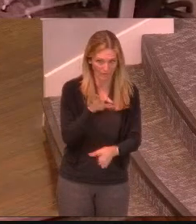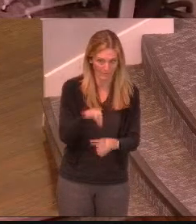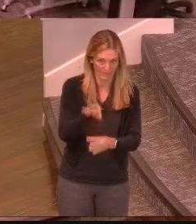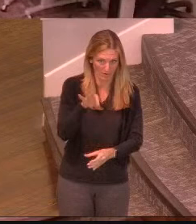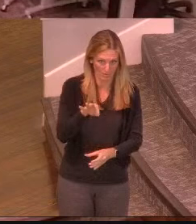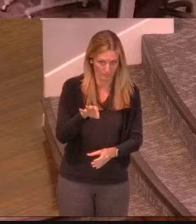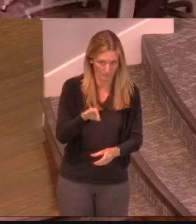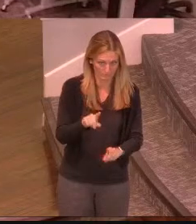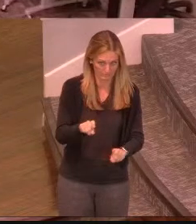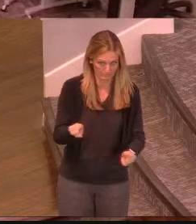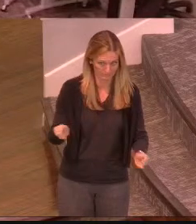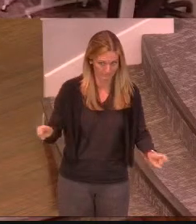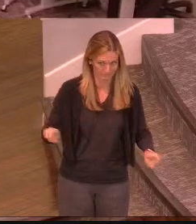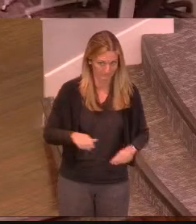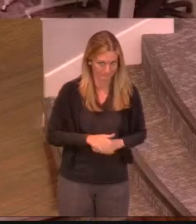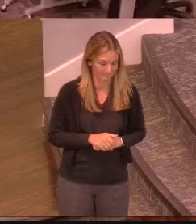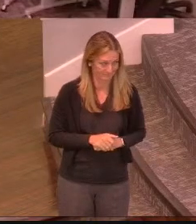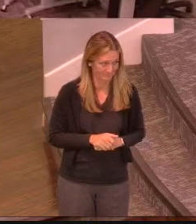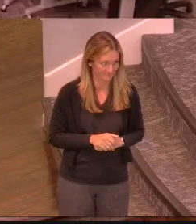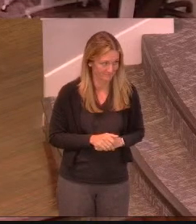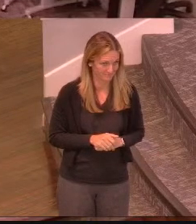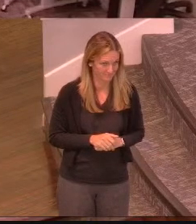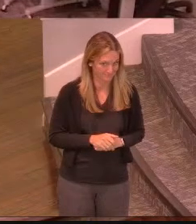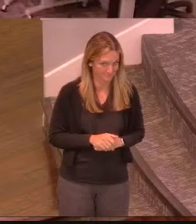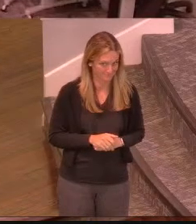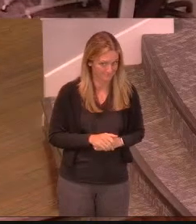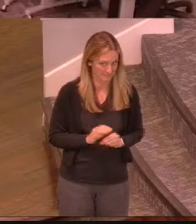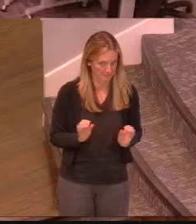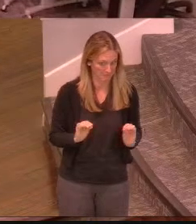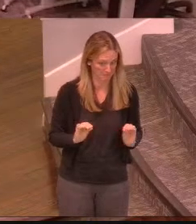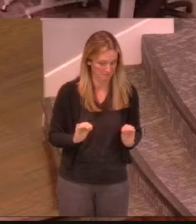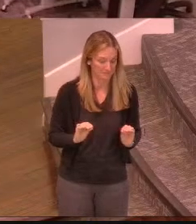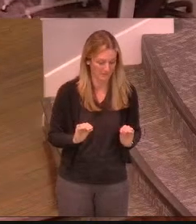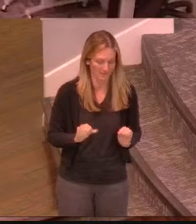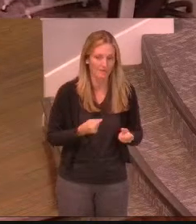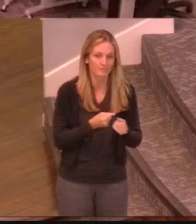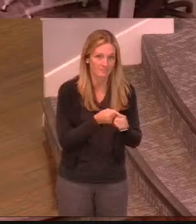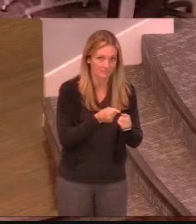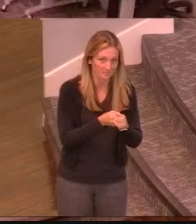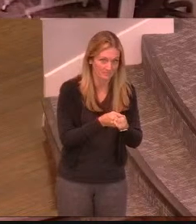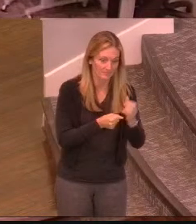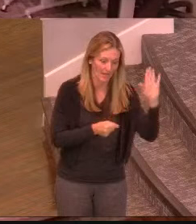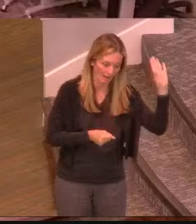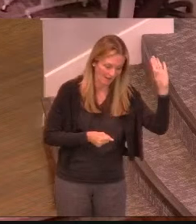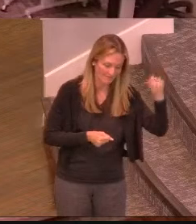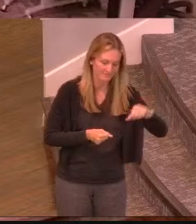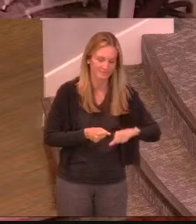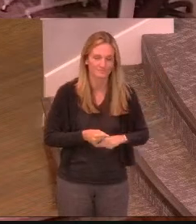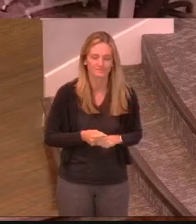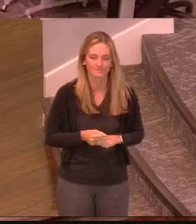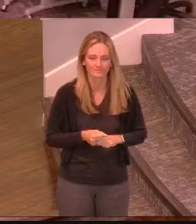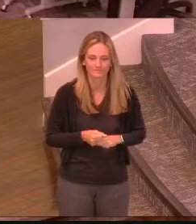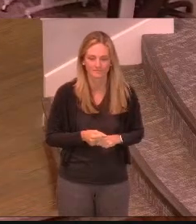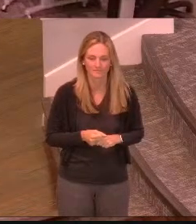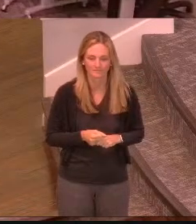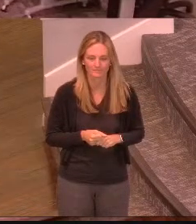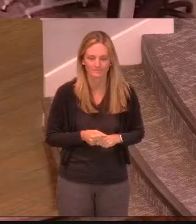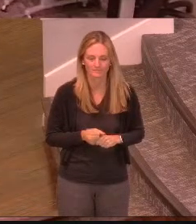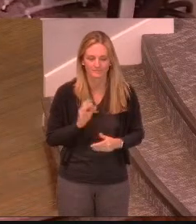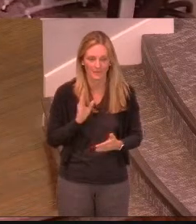vote? Okay. All right. All in favor? Aye. All